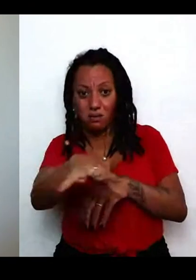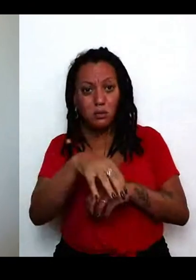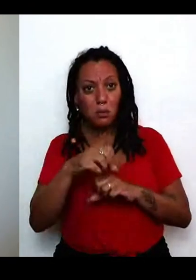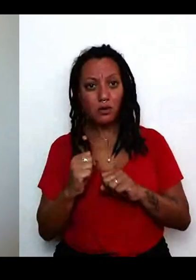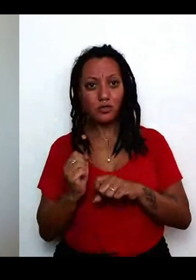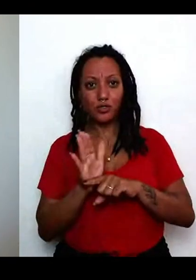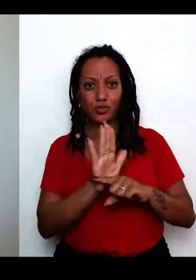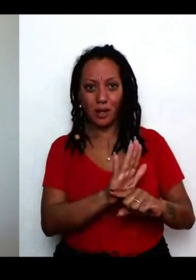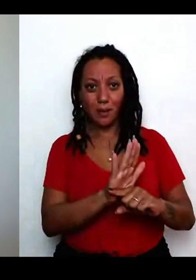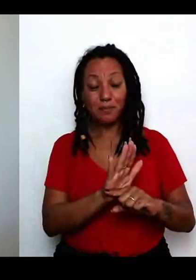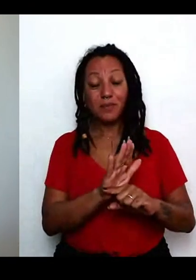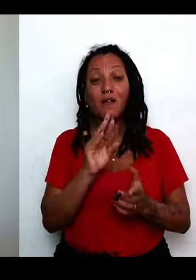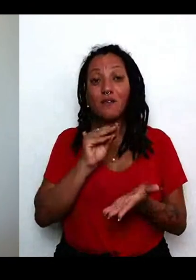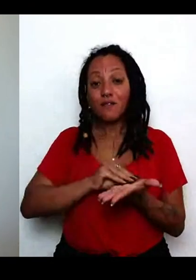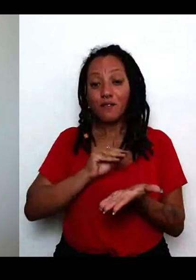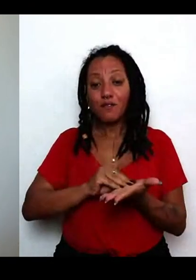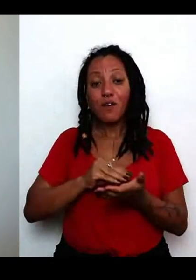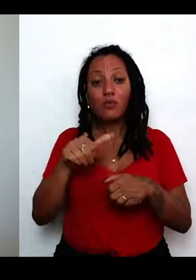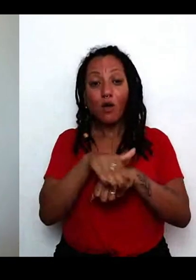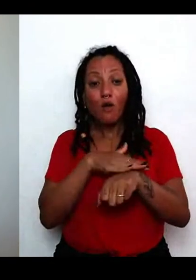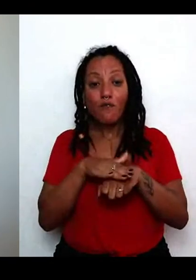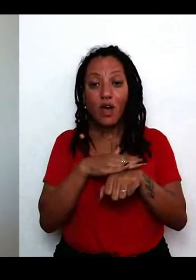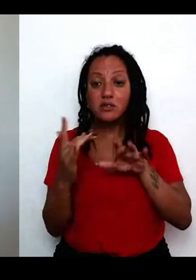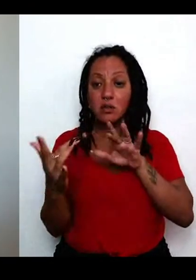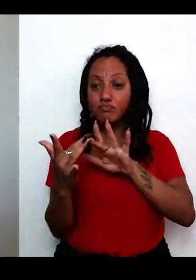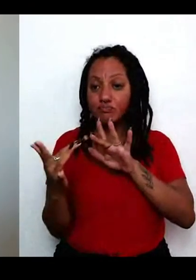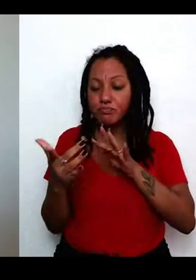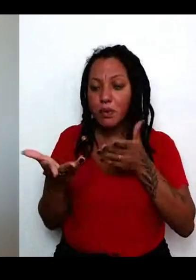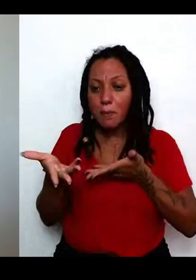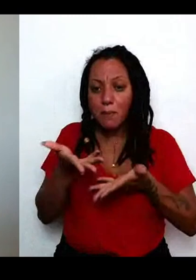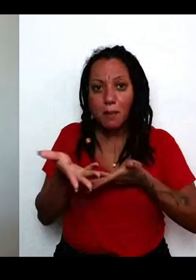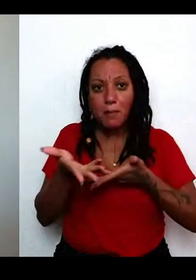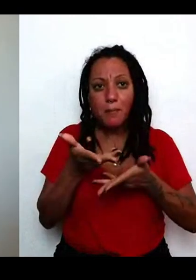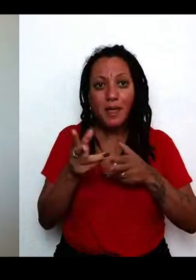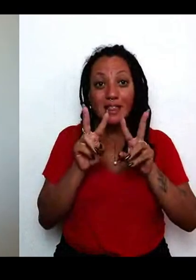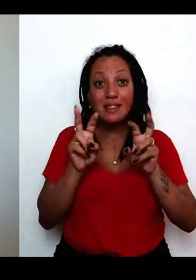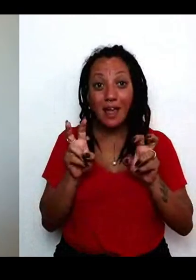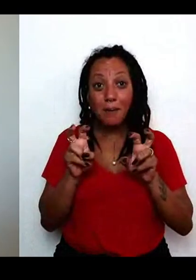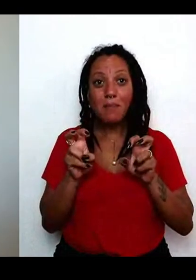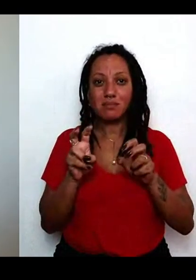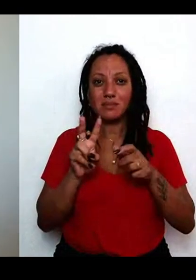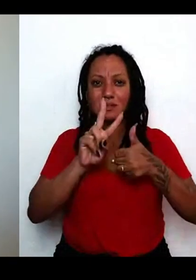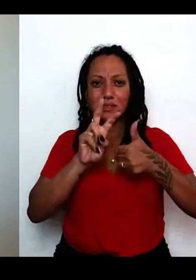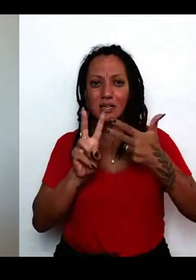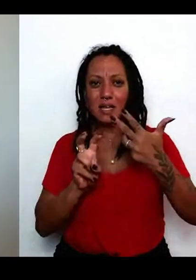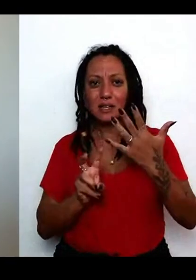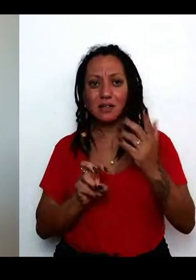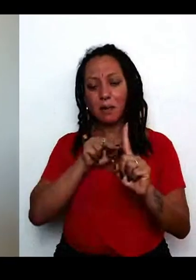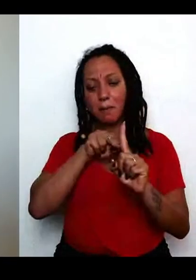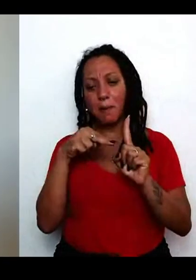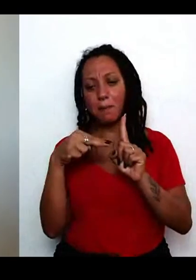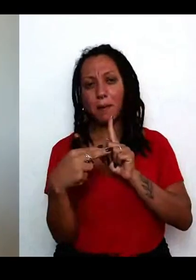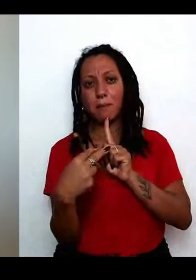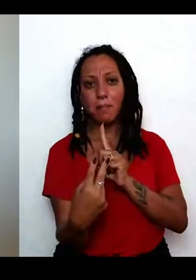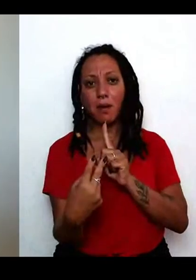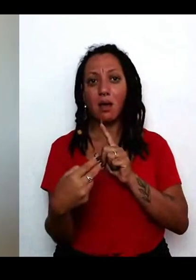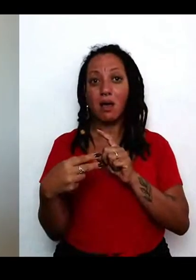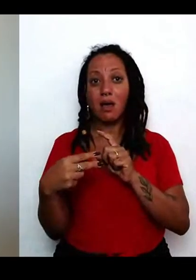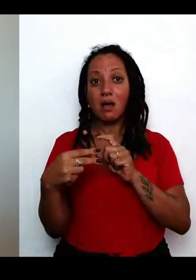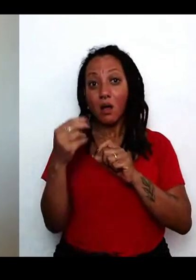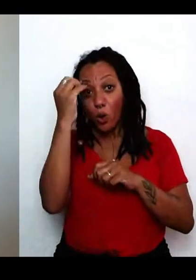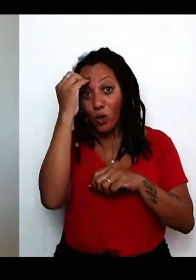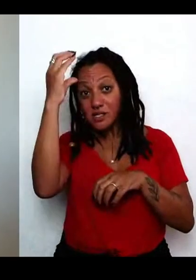these topics from from various you know disciplines but also areas of knowledge that are not academic I think